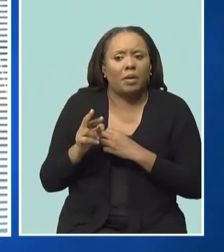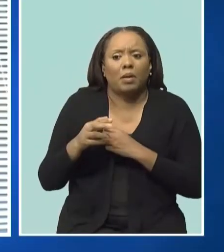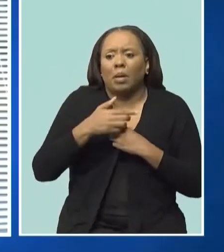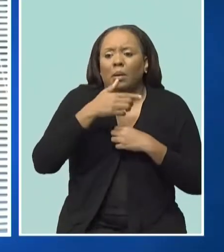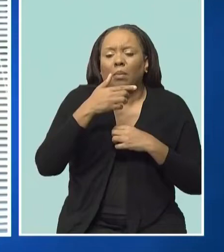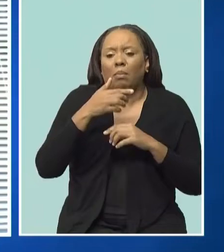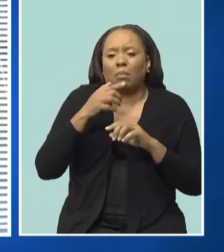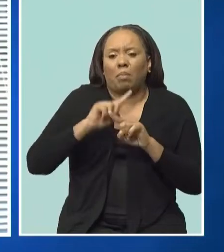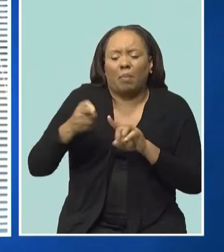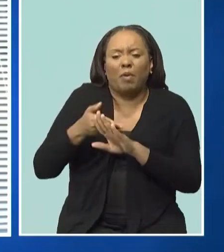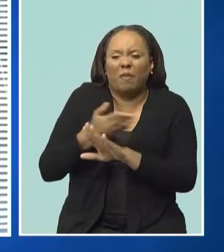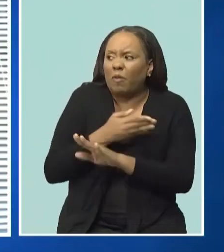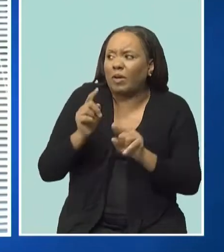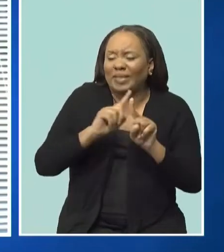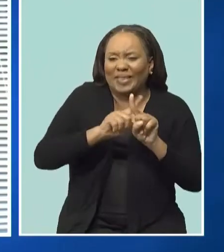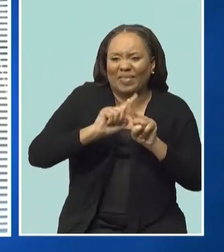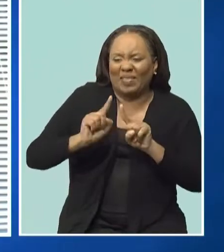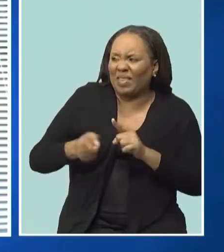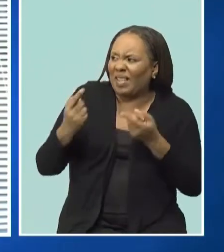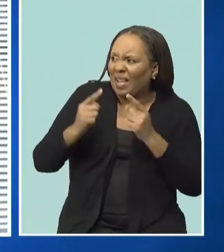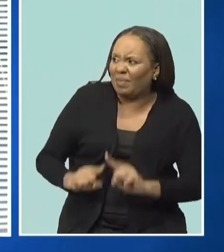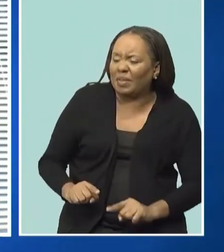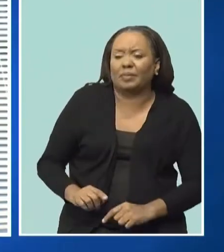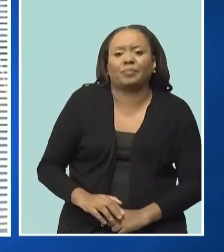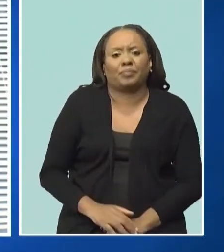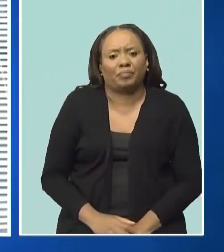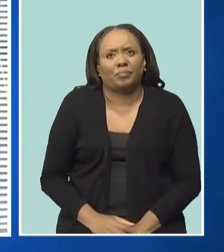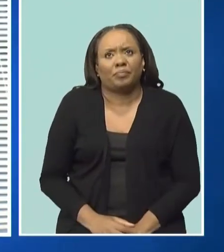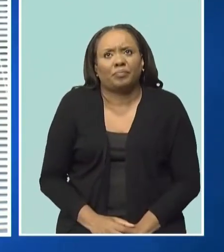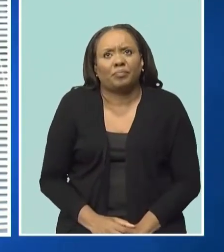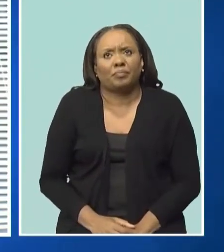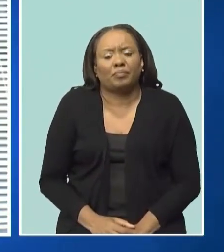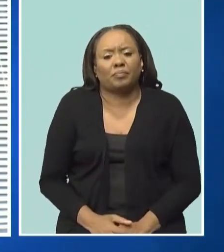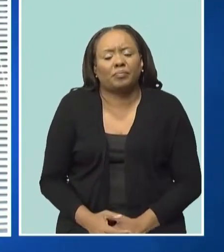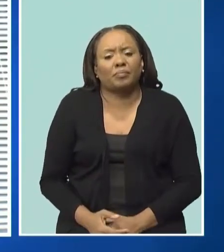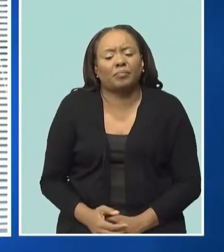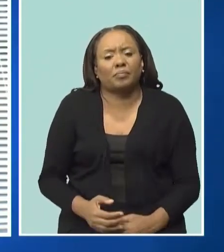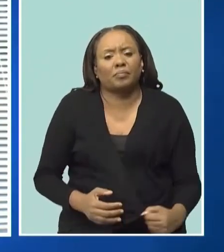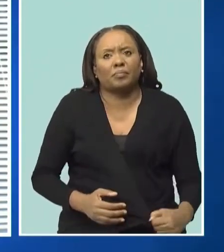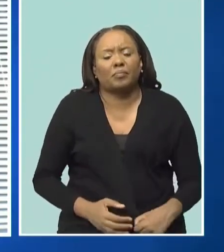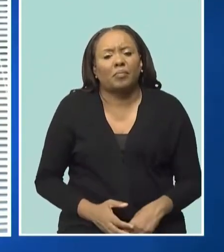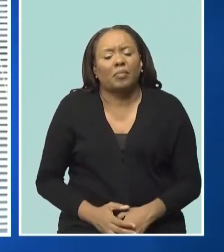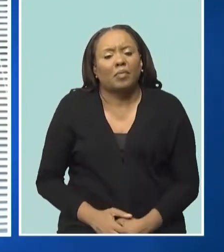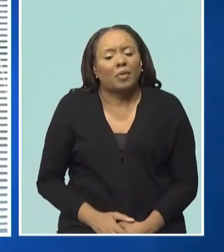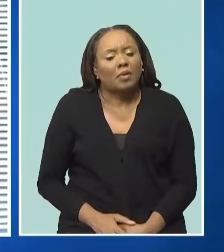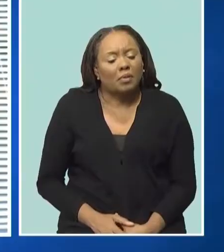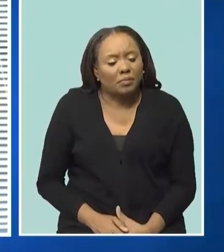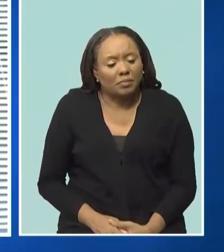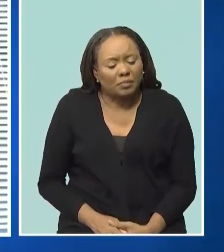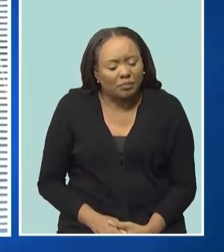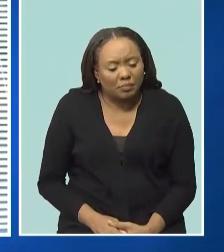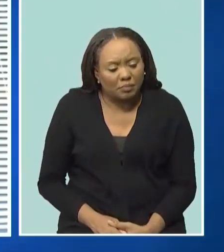story of the fact that Barbados gave the world the slave code, right? Which said